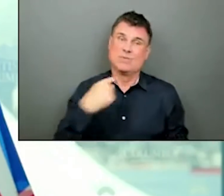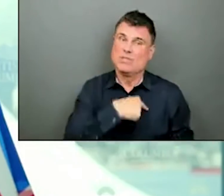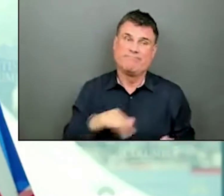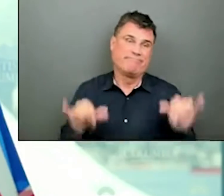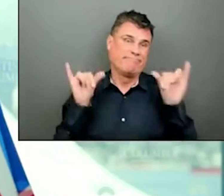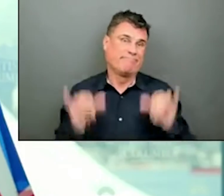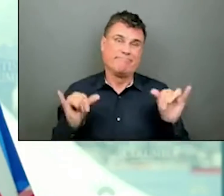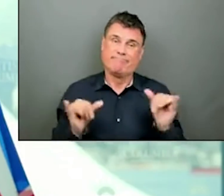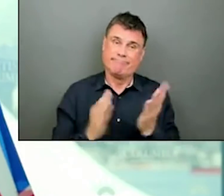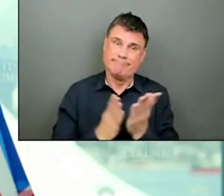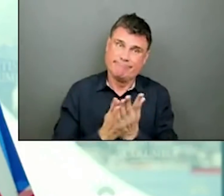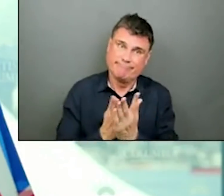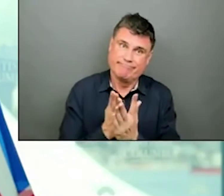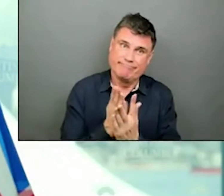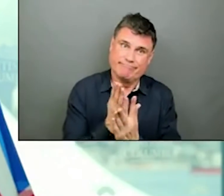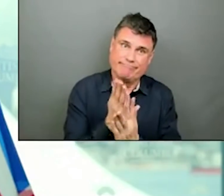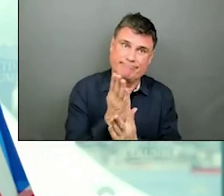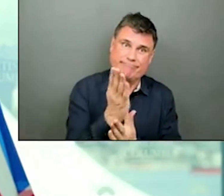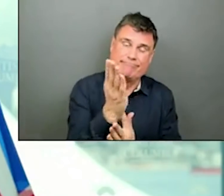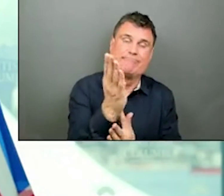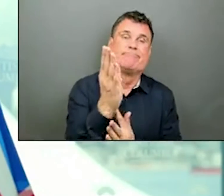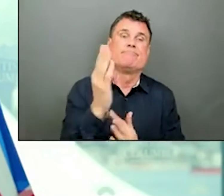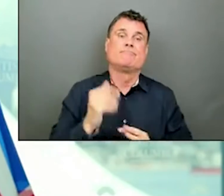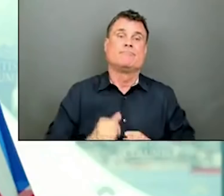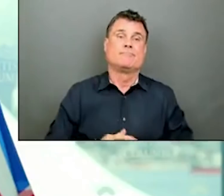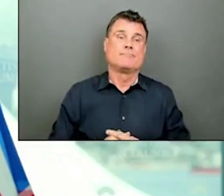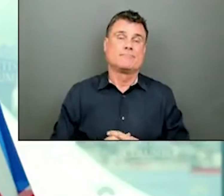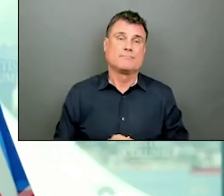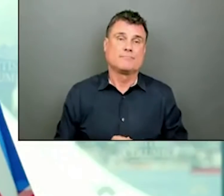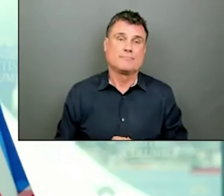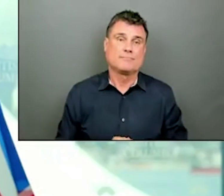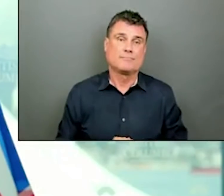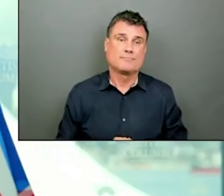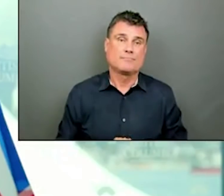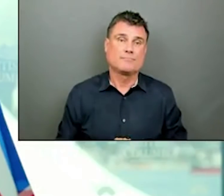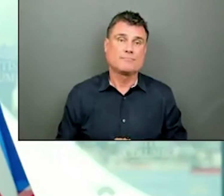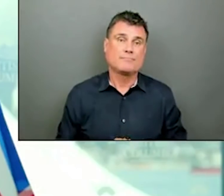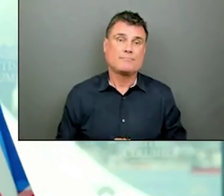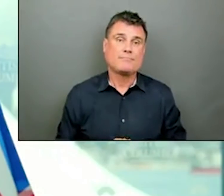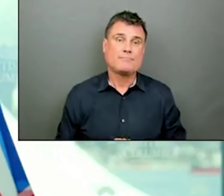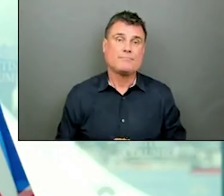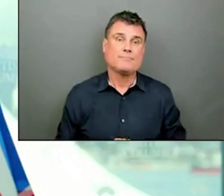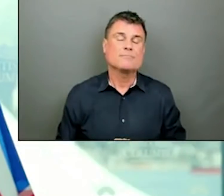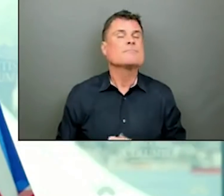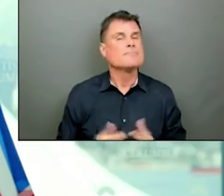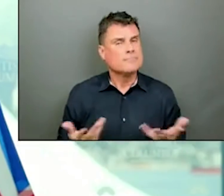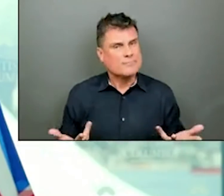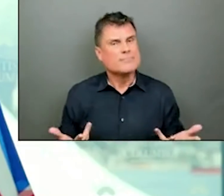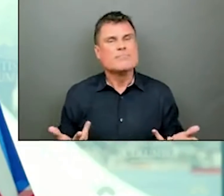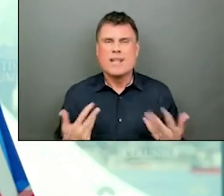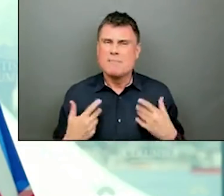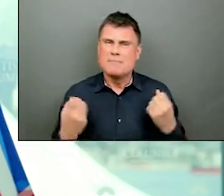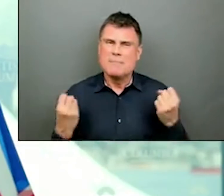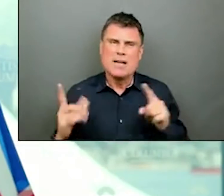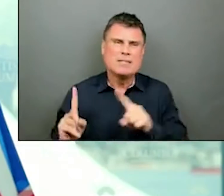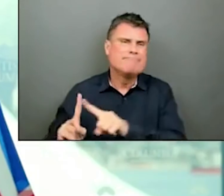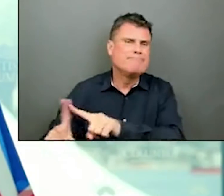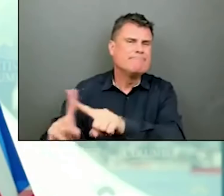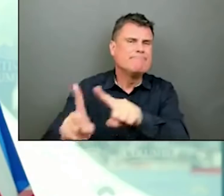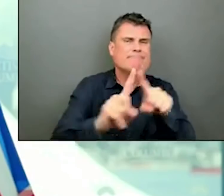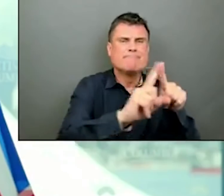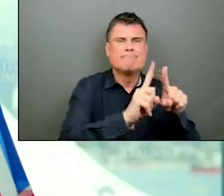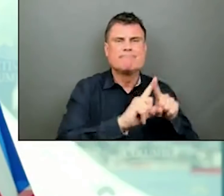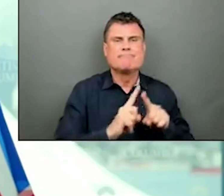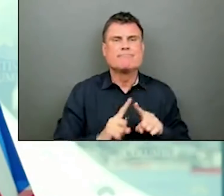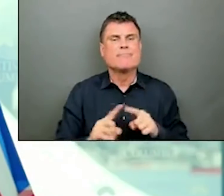a public interest provision that will support the continuation of all sorts of important and essential distribution networks